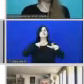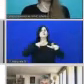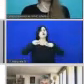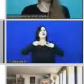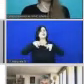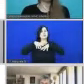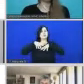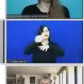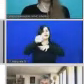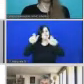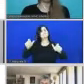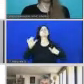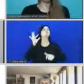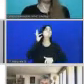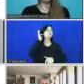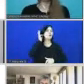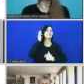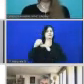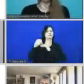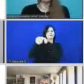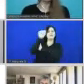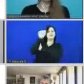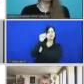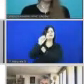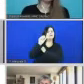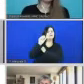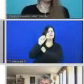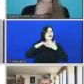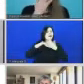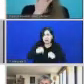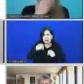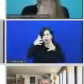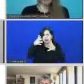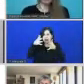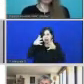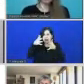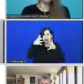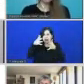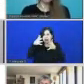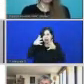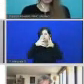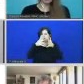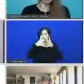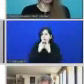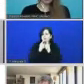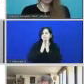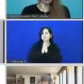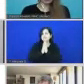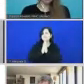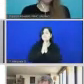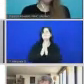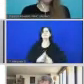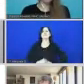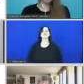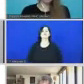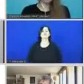Bueno, yo creo en realidad que lo principal que podemos hacer instituciones como la Fundación FOR y otras